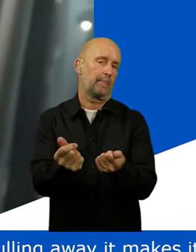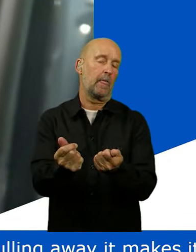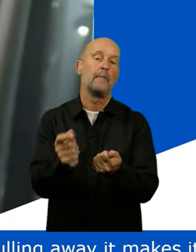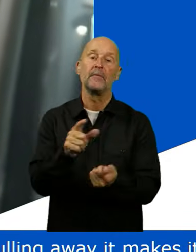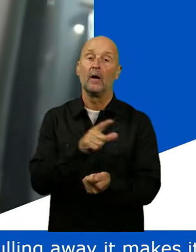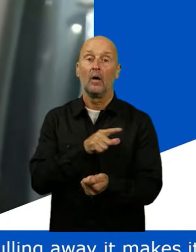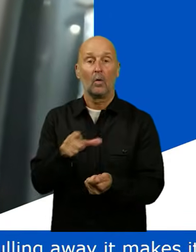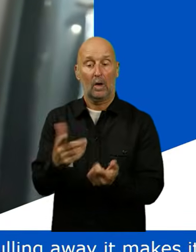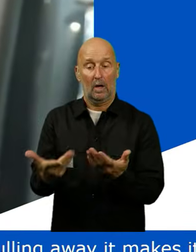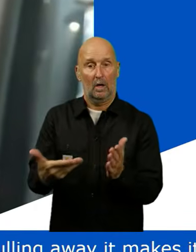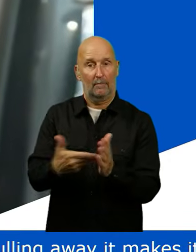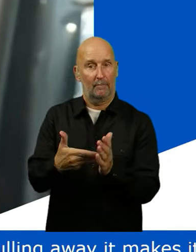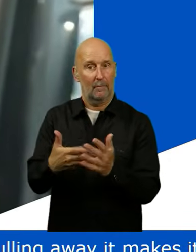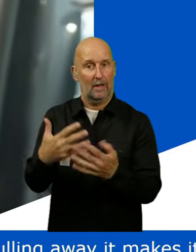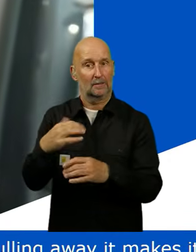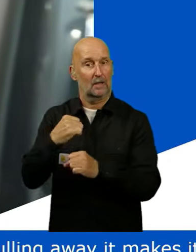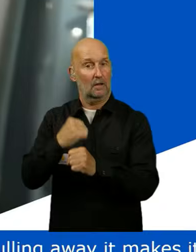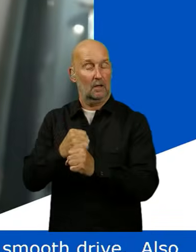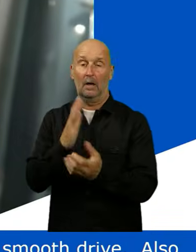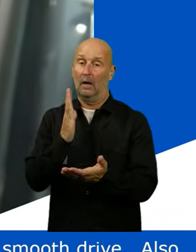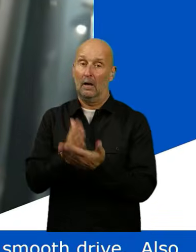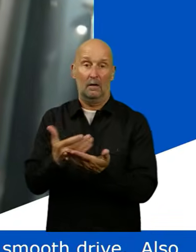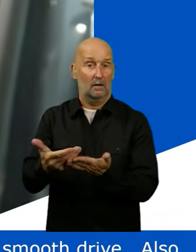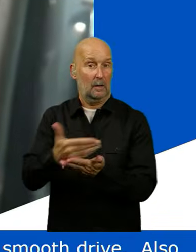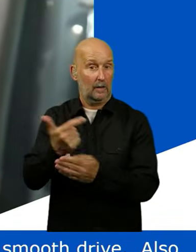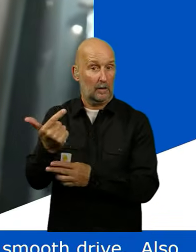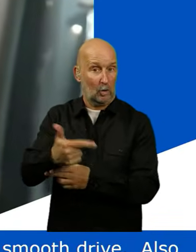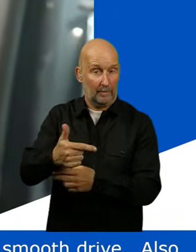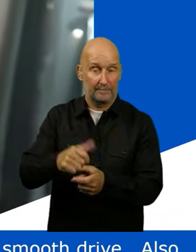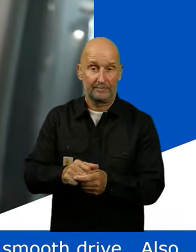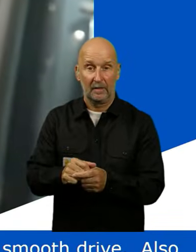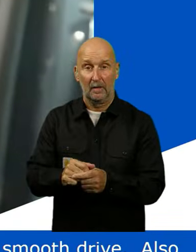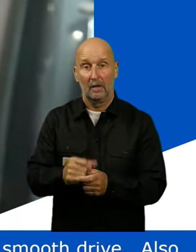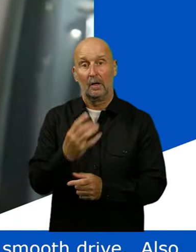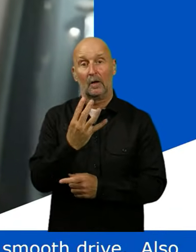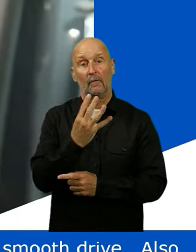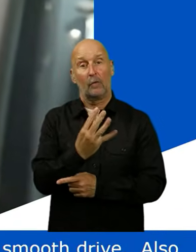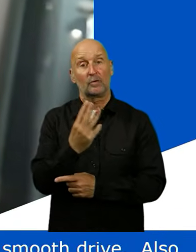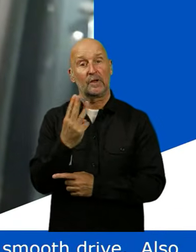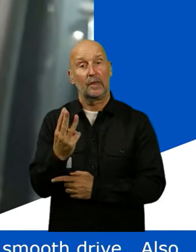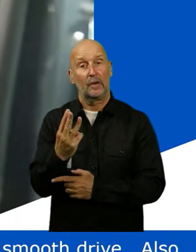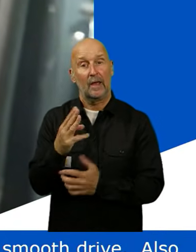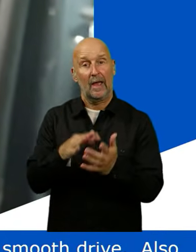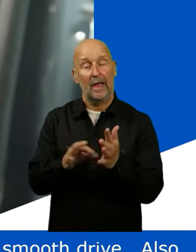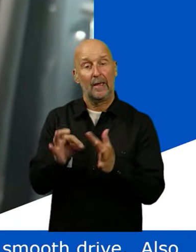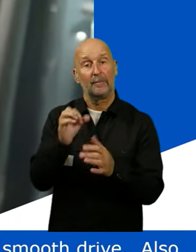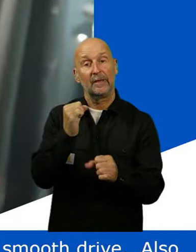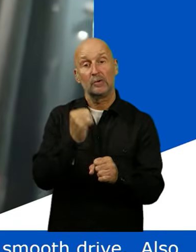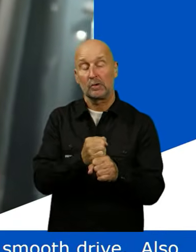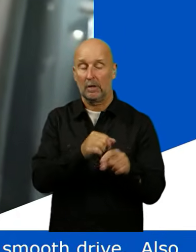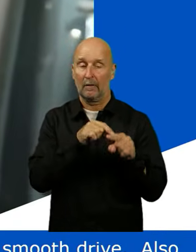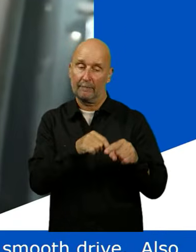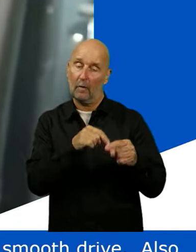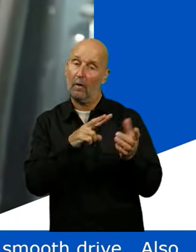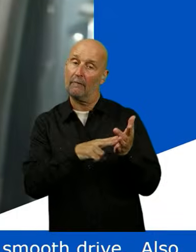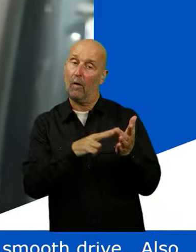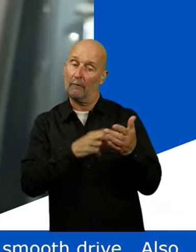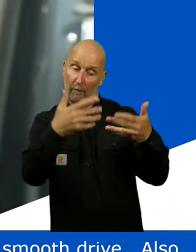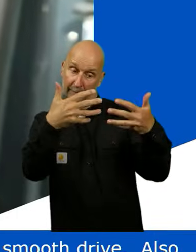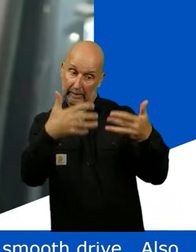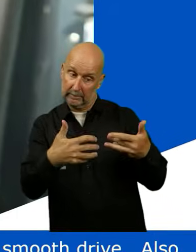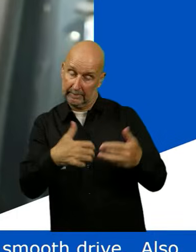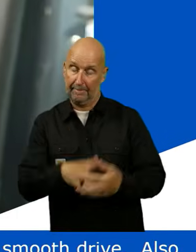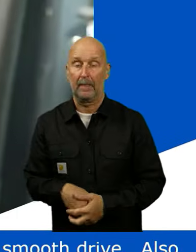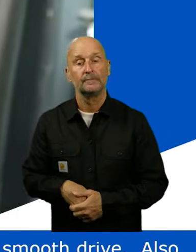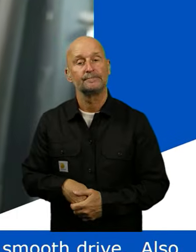that mild hybrid technology, it's economical as well. You'll get around 43 mpg according to the official figures. Something else